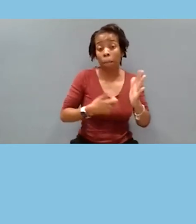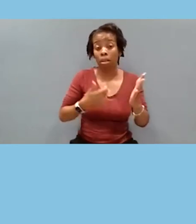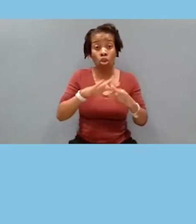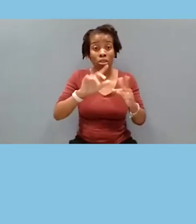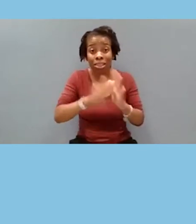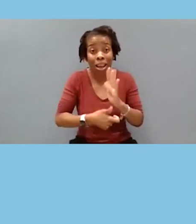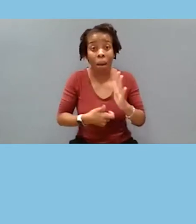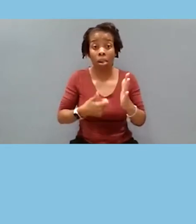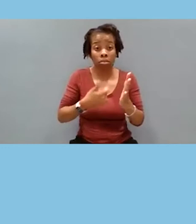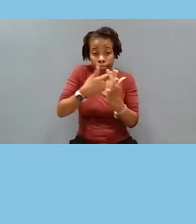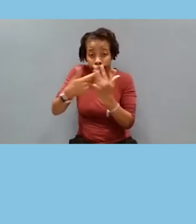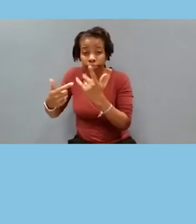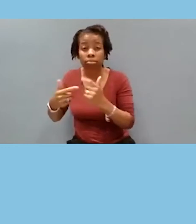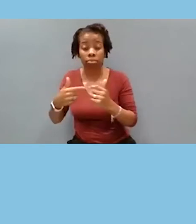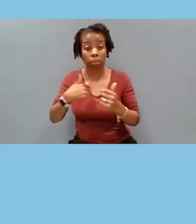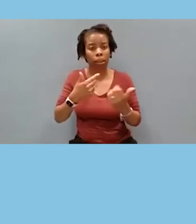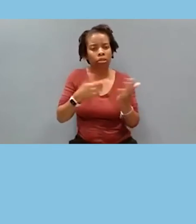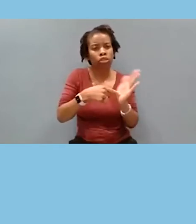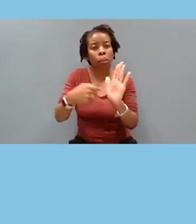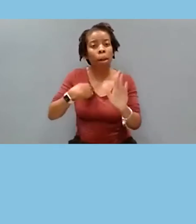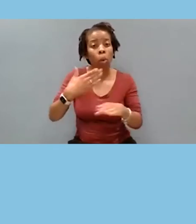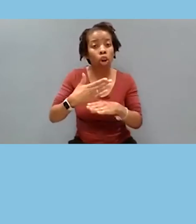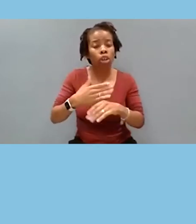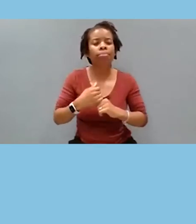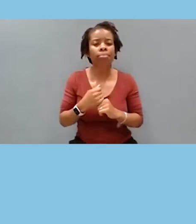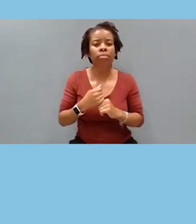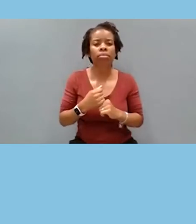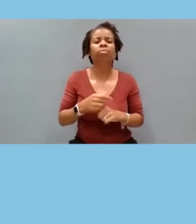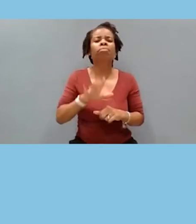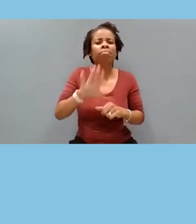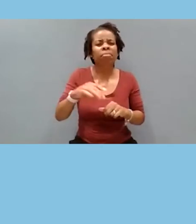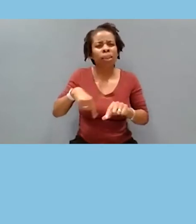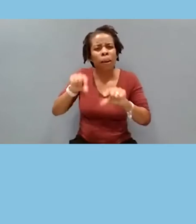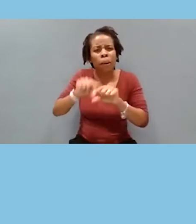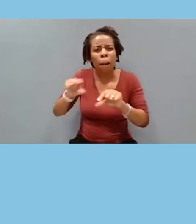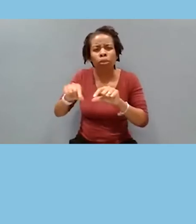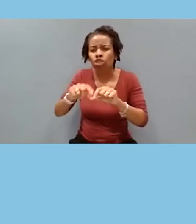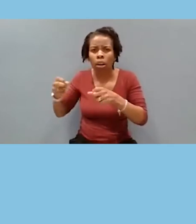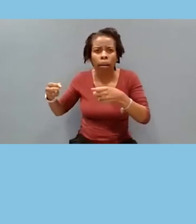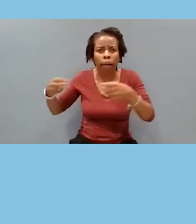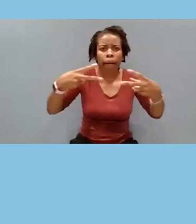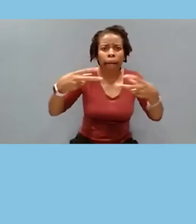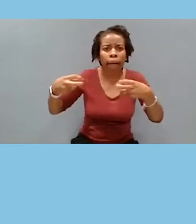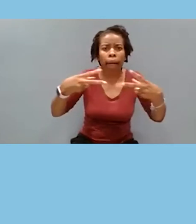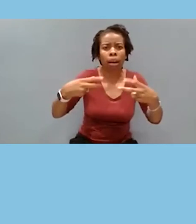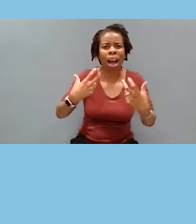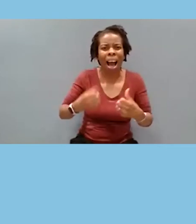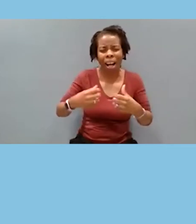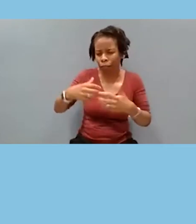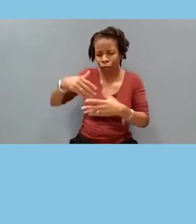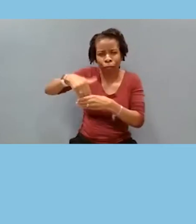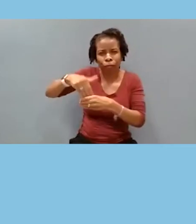I've watched the use of codes and practices behind the doing of captioning and image production.